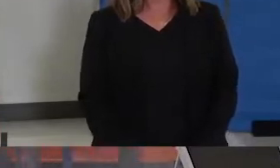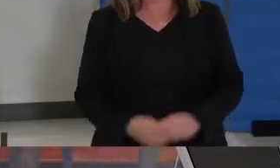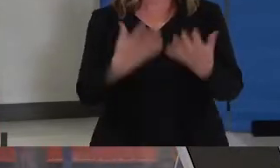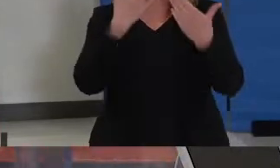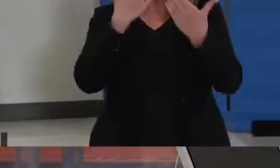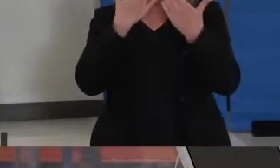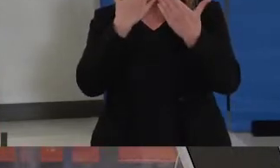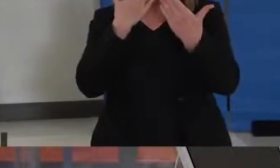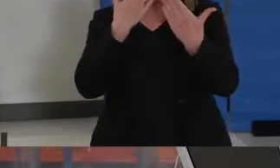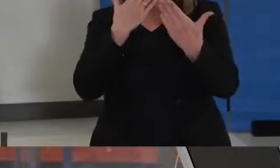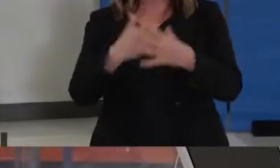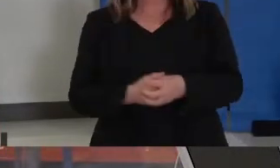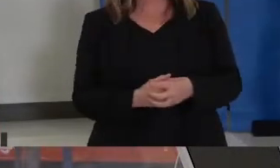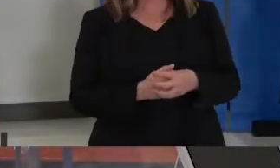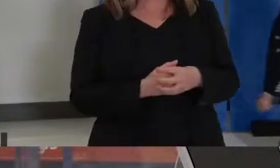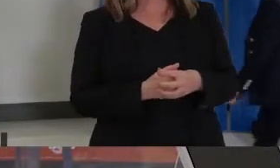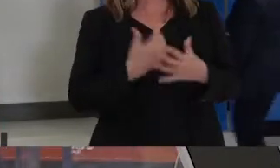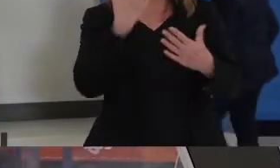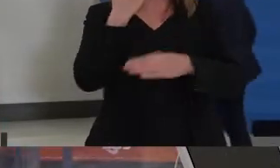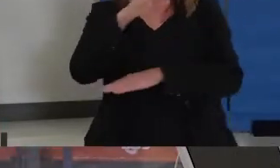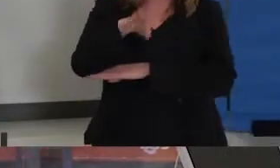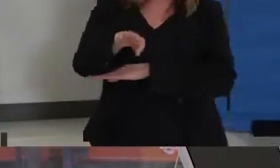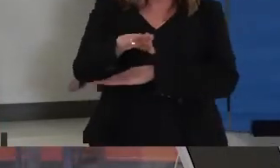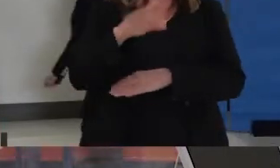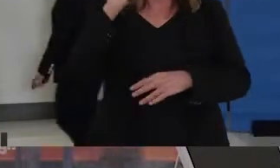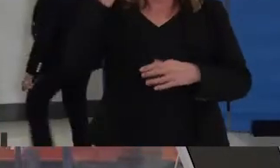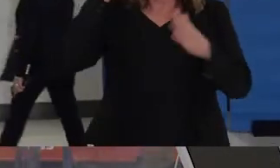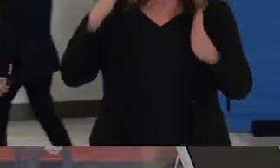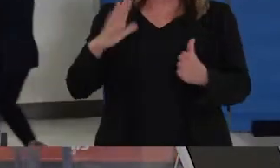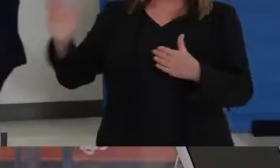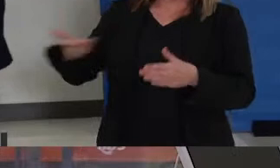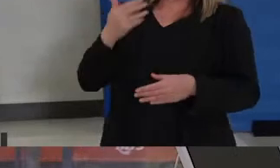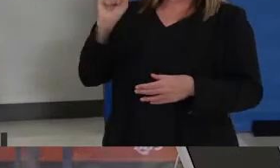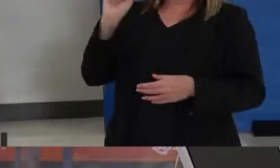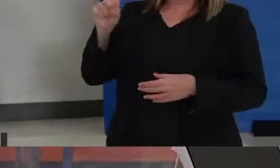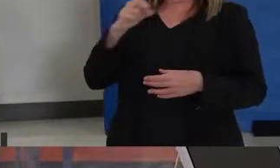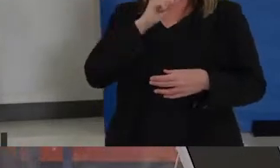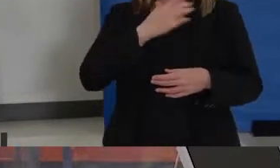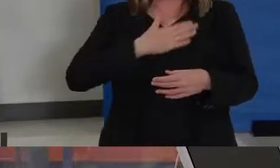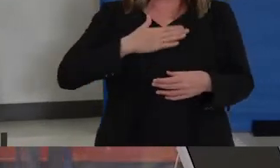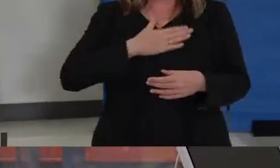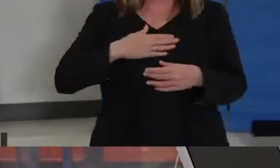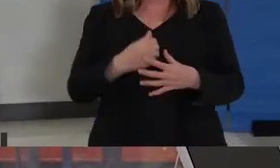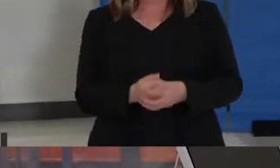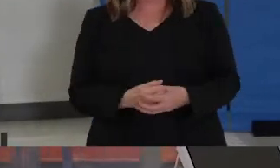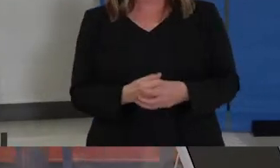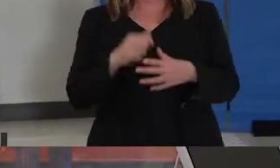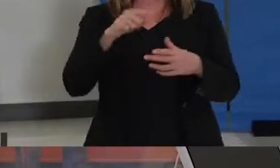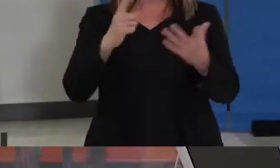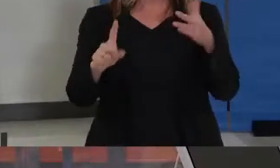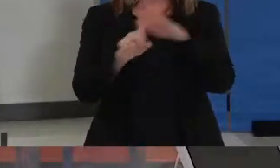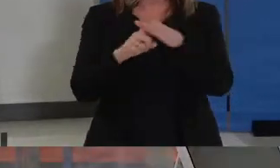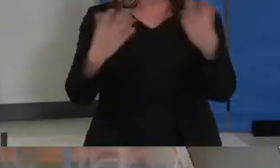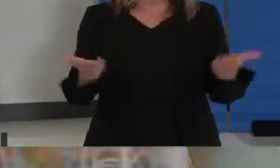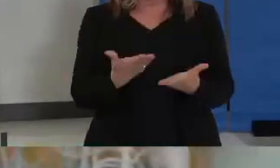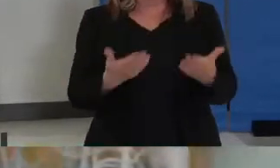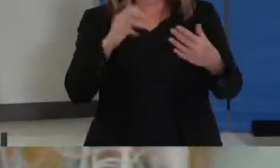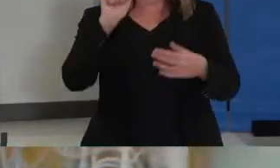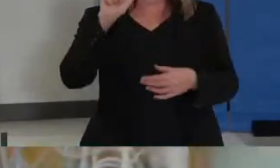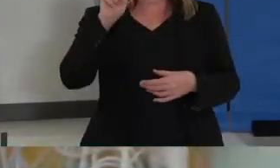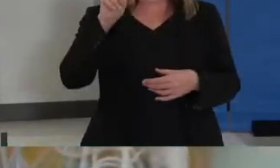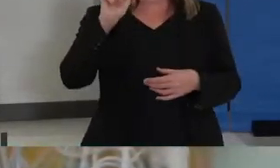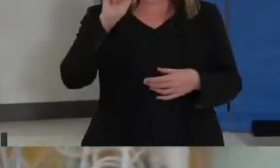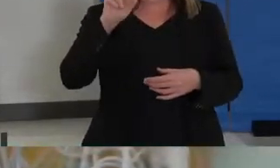Thank you. Thank you very much. Good afternoon, everyone. Governor, we welcome you to San Diego. We appreciate you being here at Alvarado,